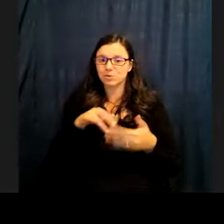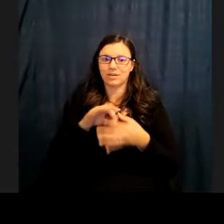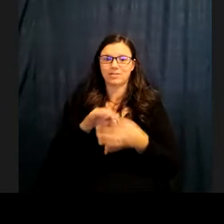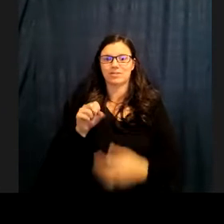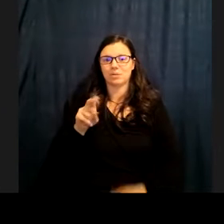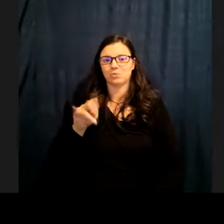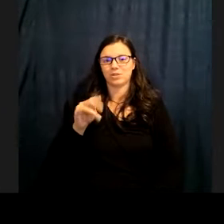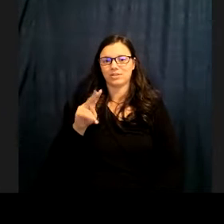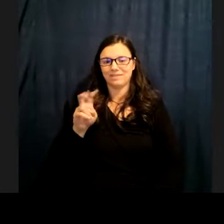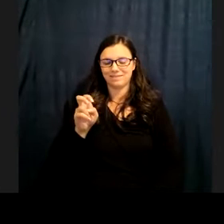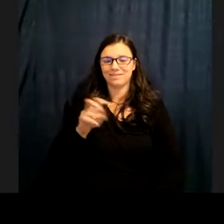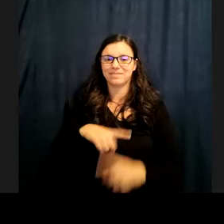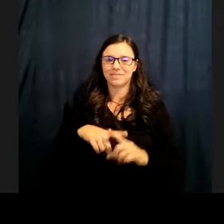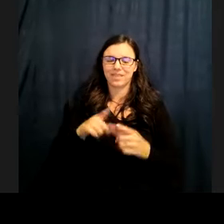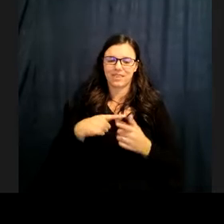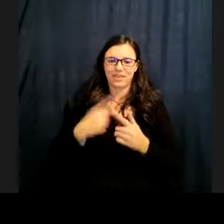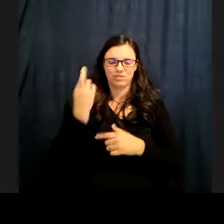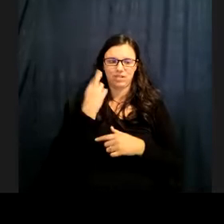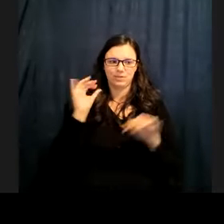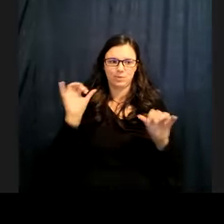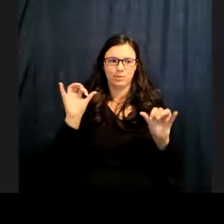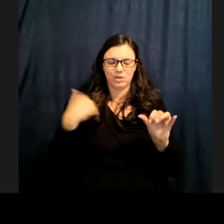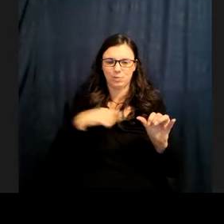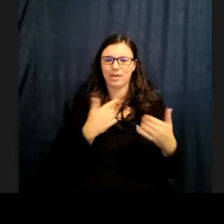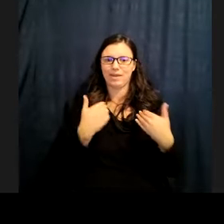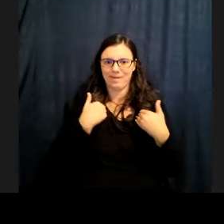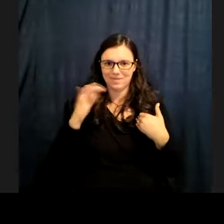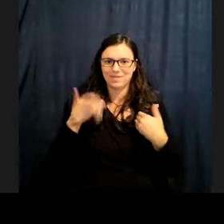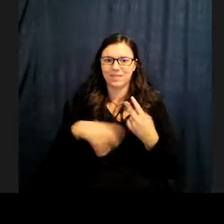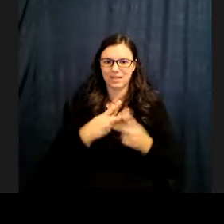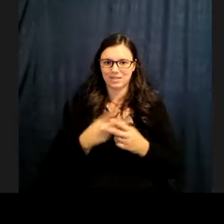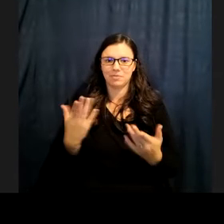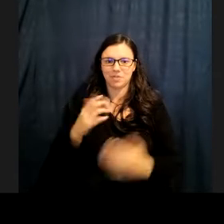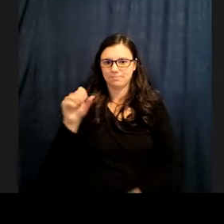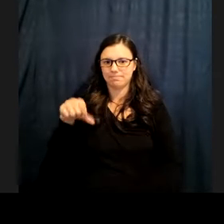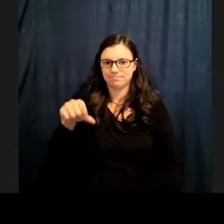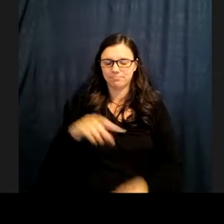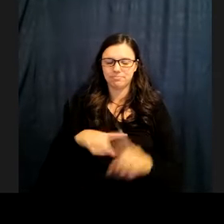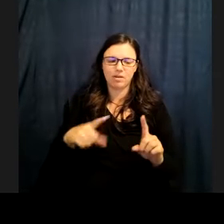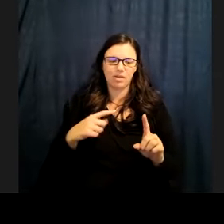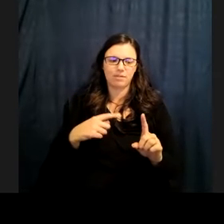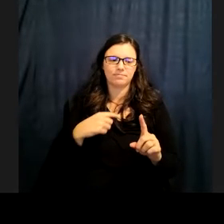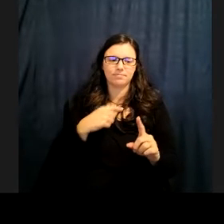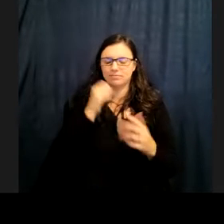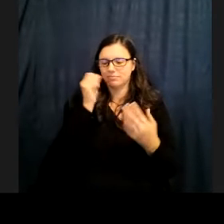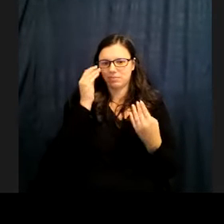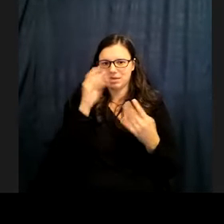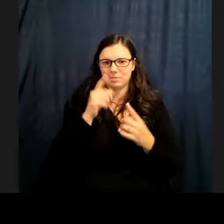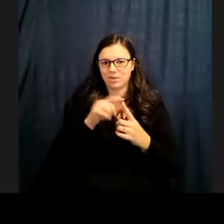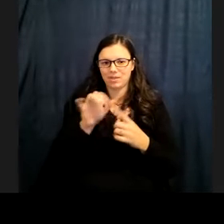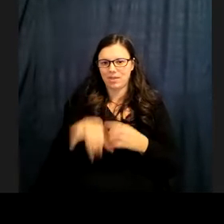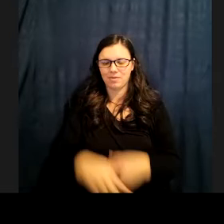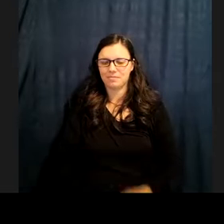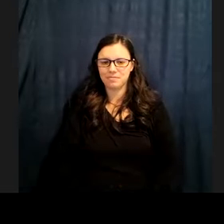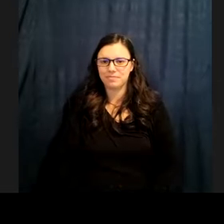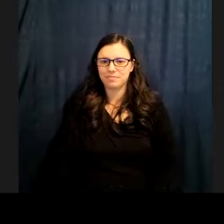but, and then it makes you realize that we do have that kind of thing. We just don't think about it in those terms. No, we